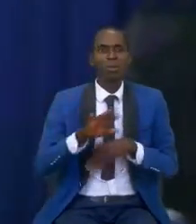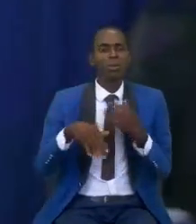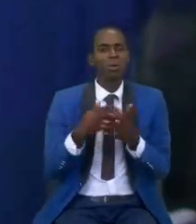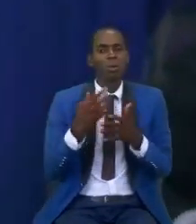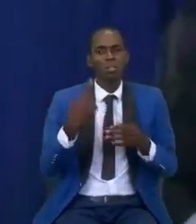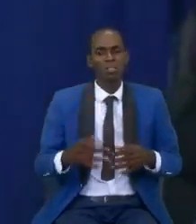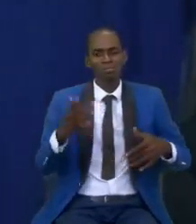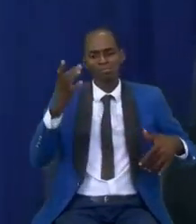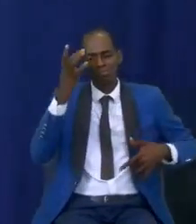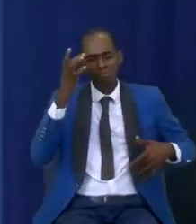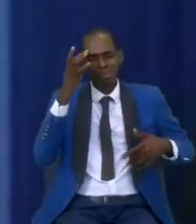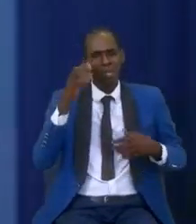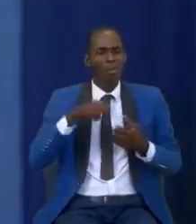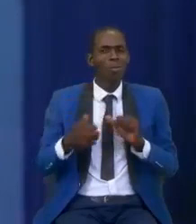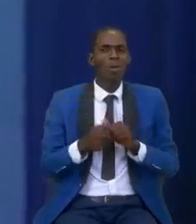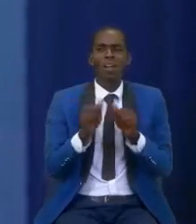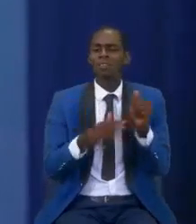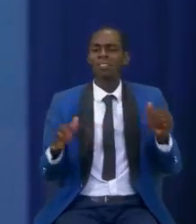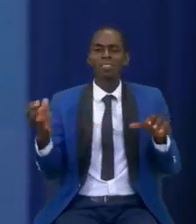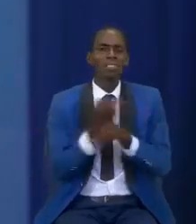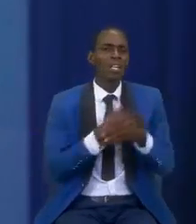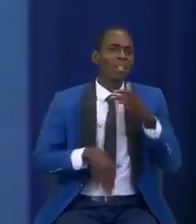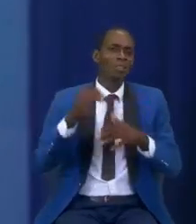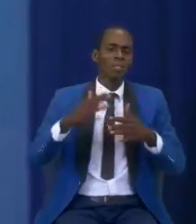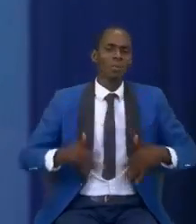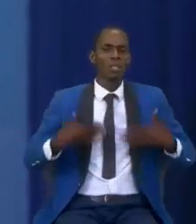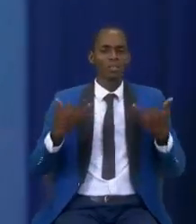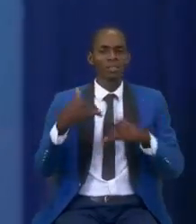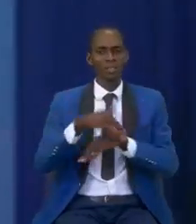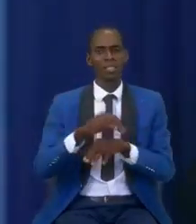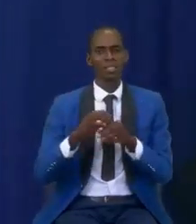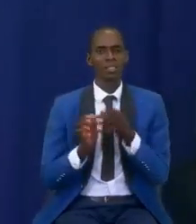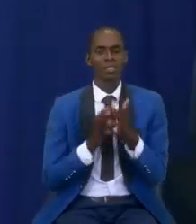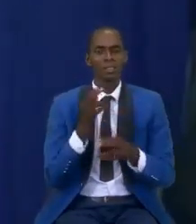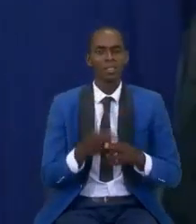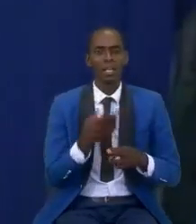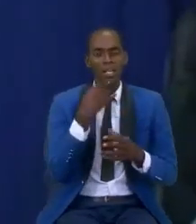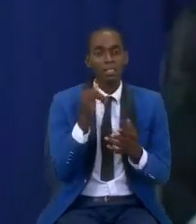Because he says, and they shall lay their hands on the sick.